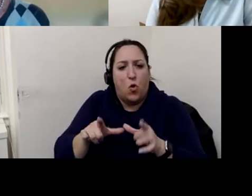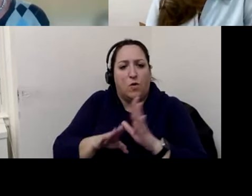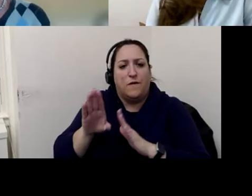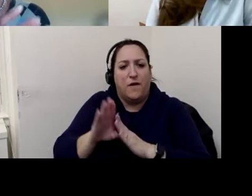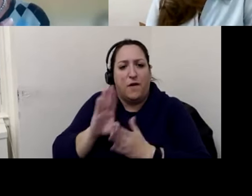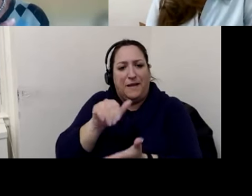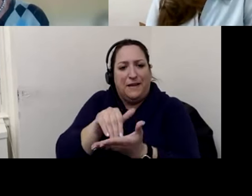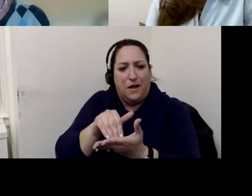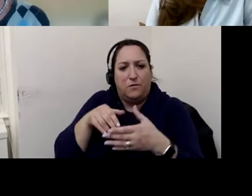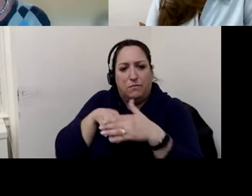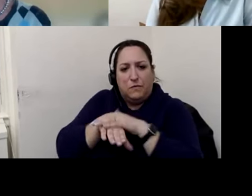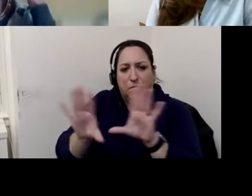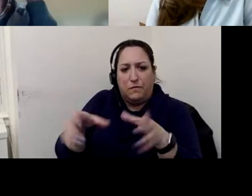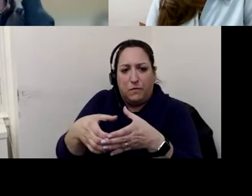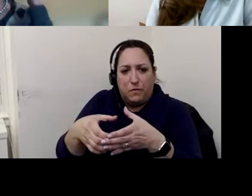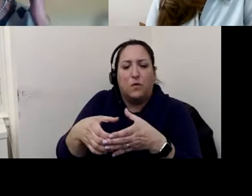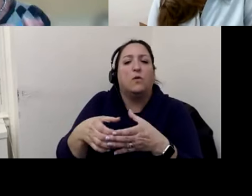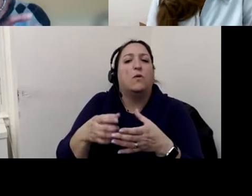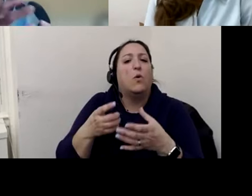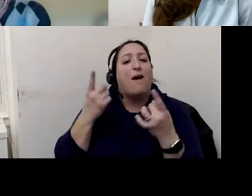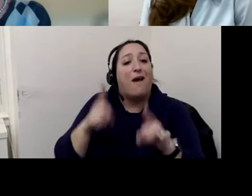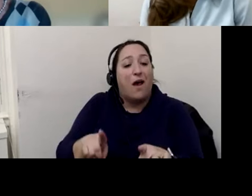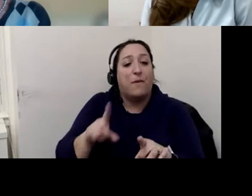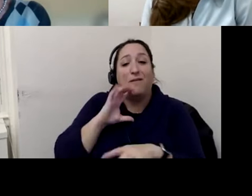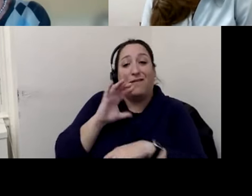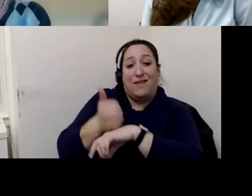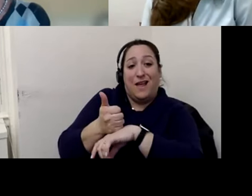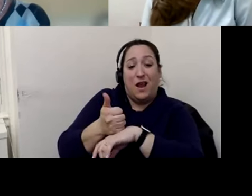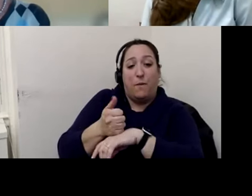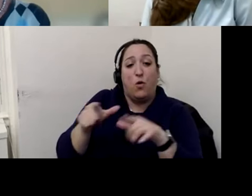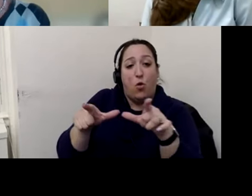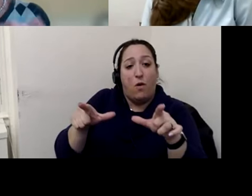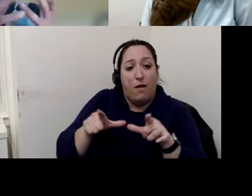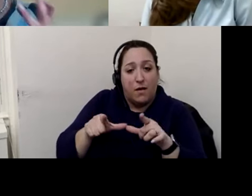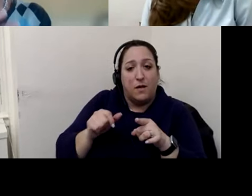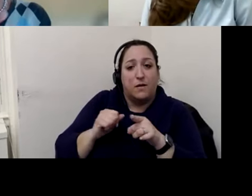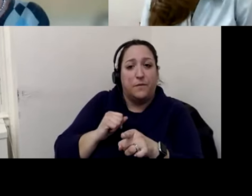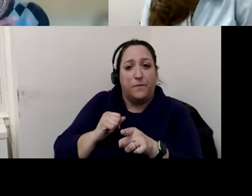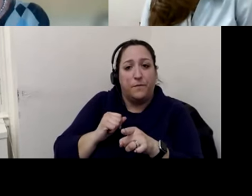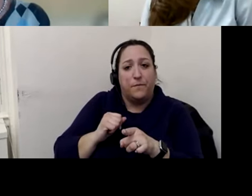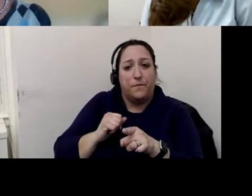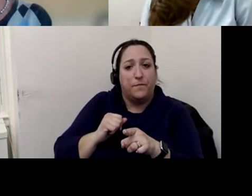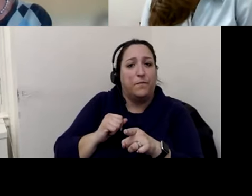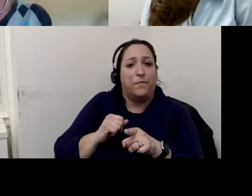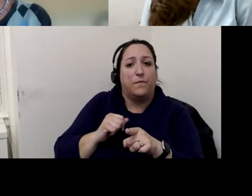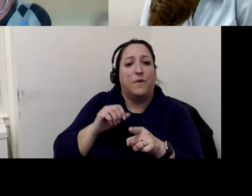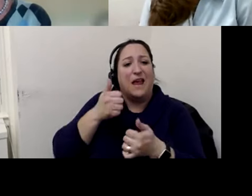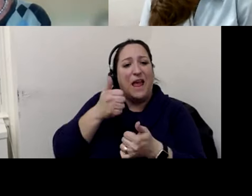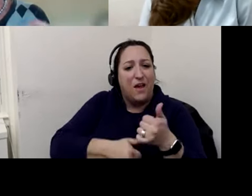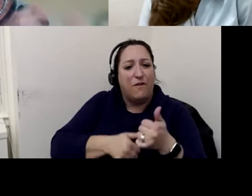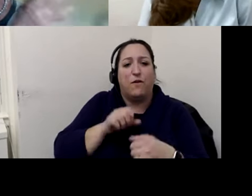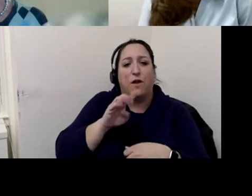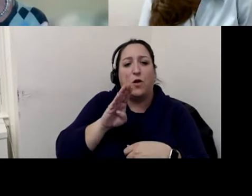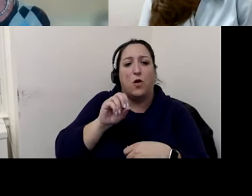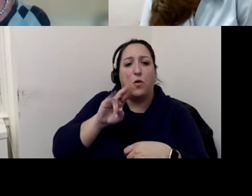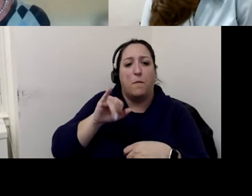centers. Basically, they were set up in localities. Every borough had one in New York